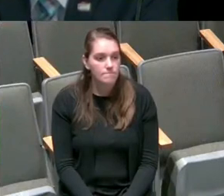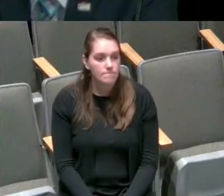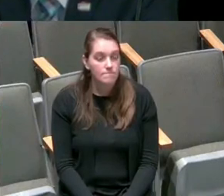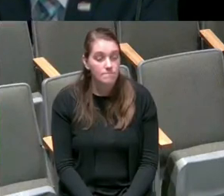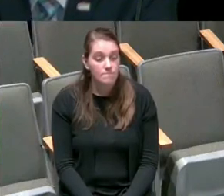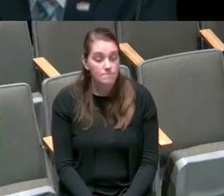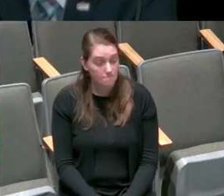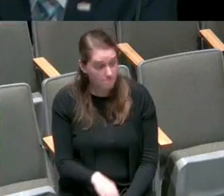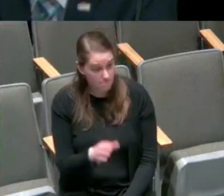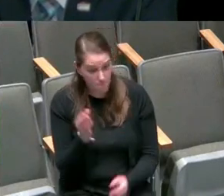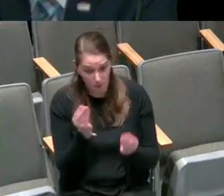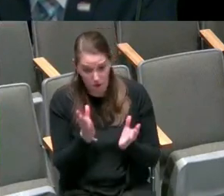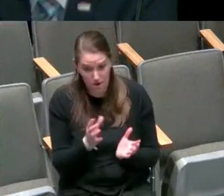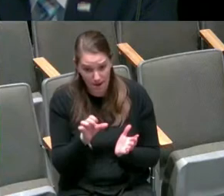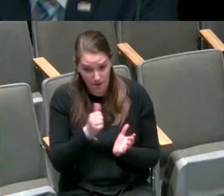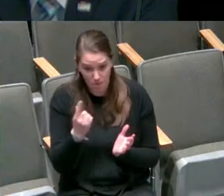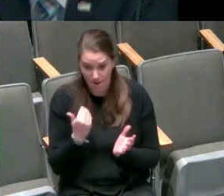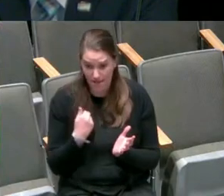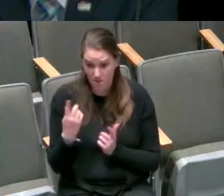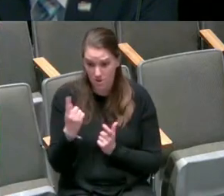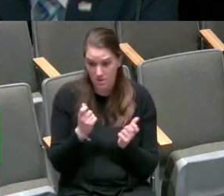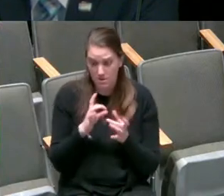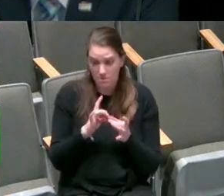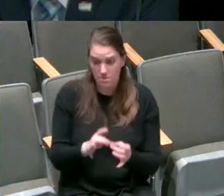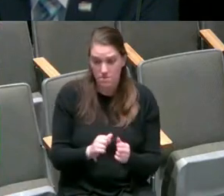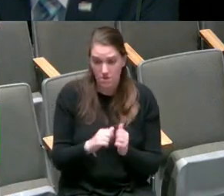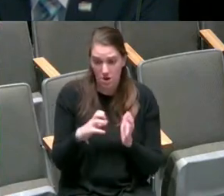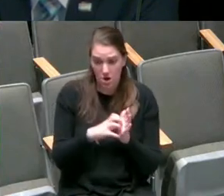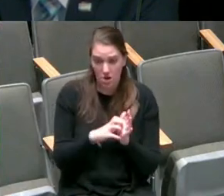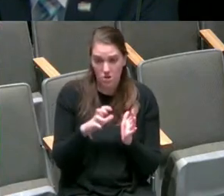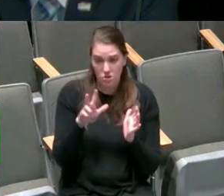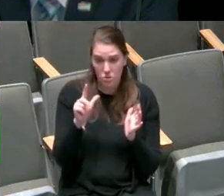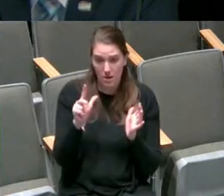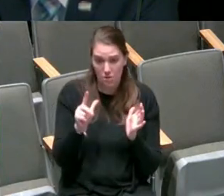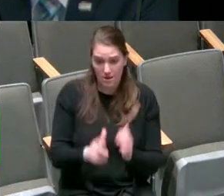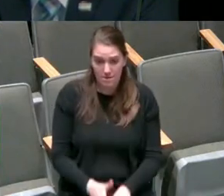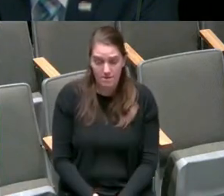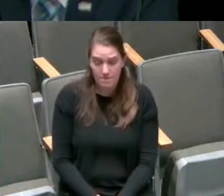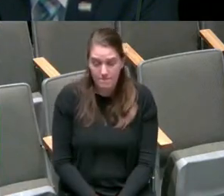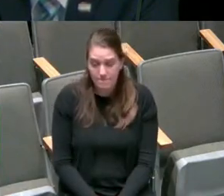does anybody have any questions about article 23